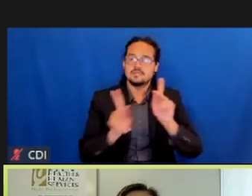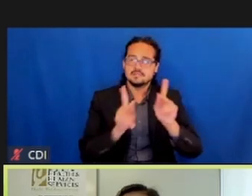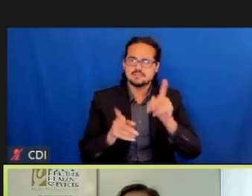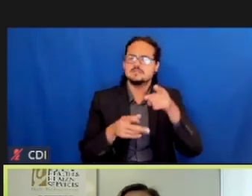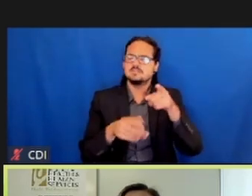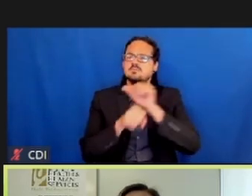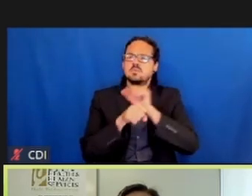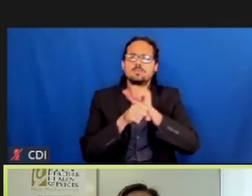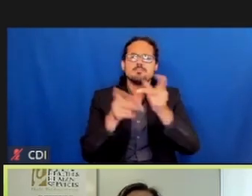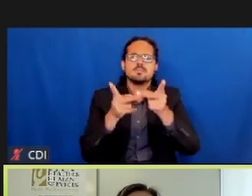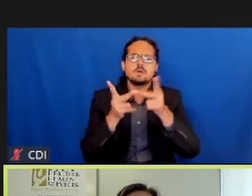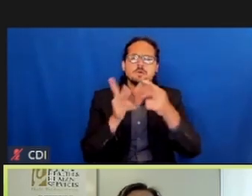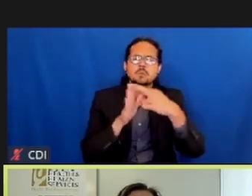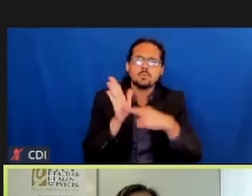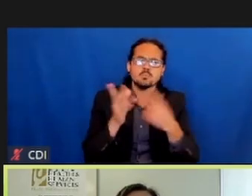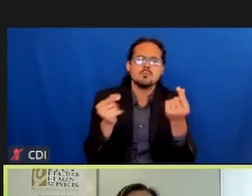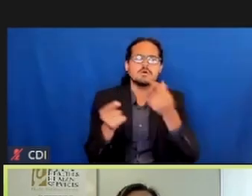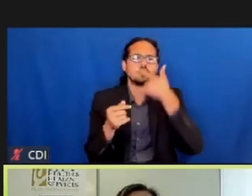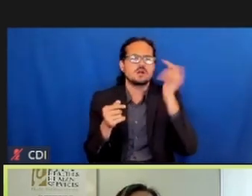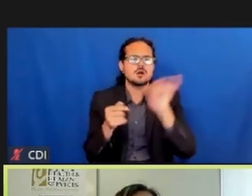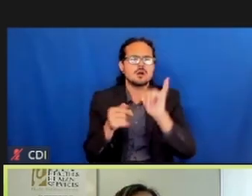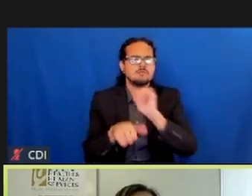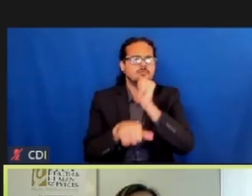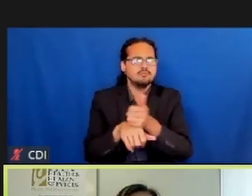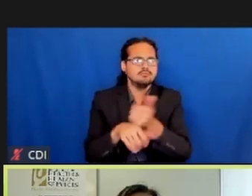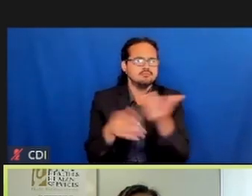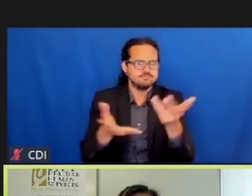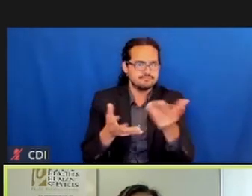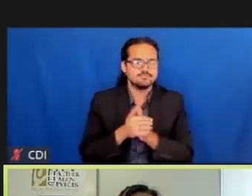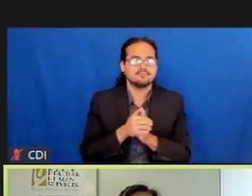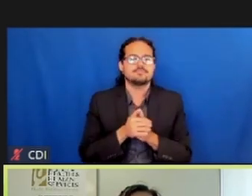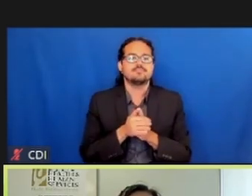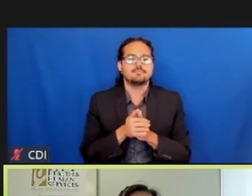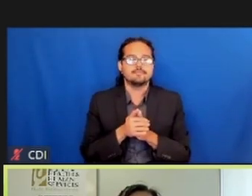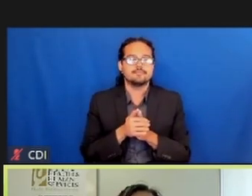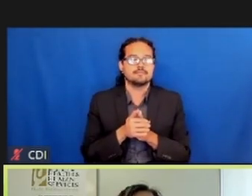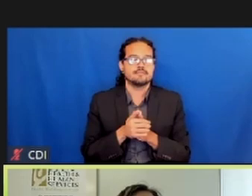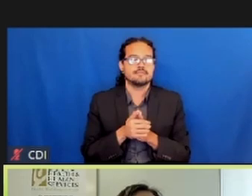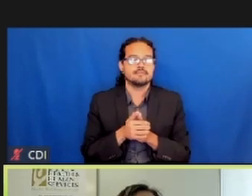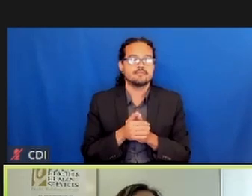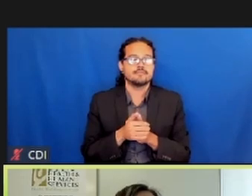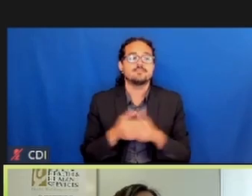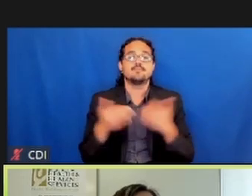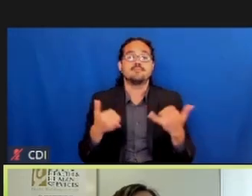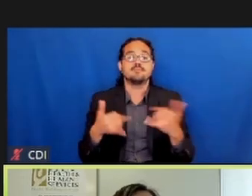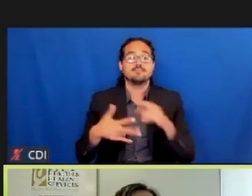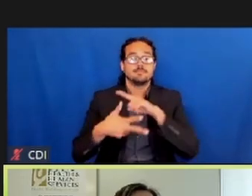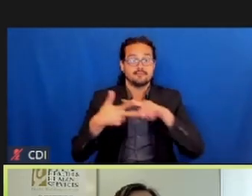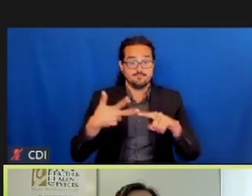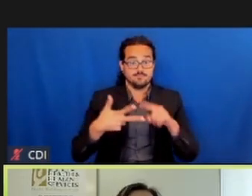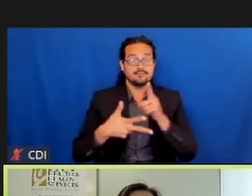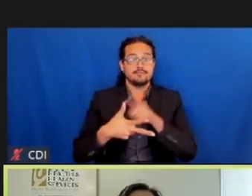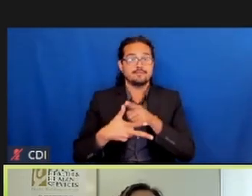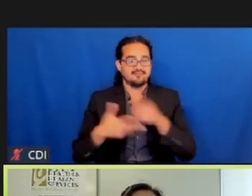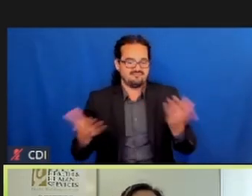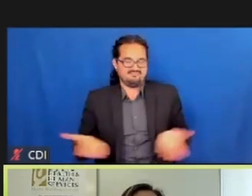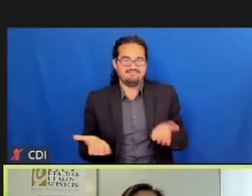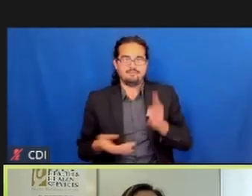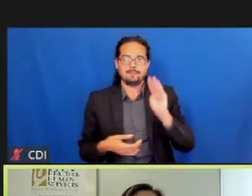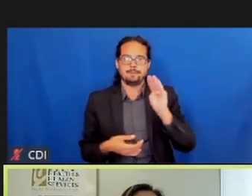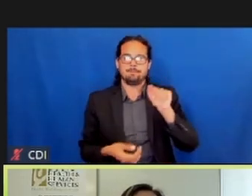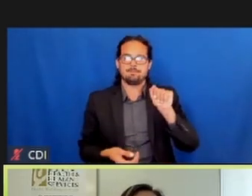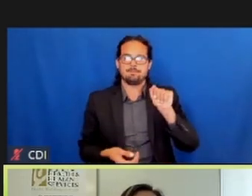Of course, your source for ongoing Marin-specific information is, of course, our primary webpage,